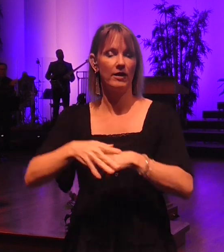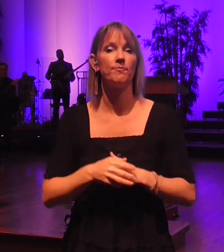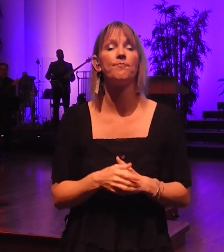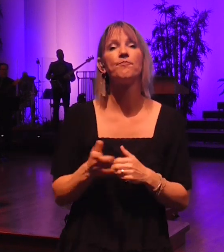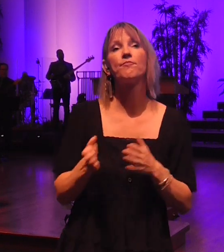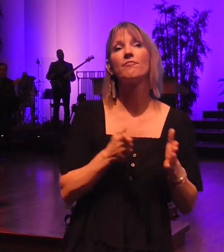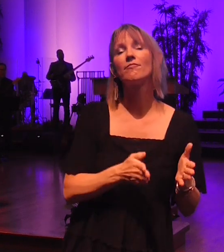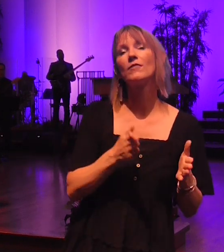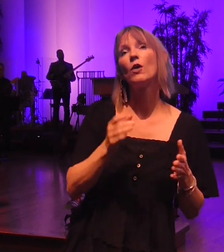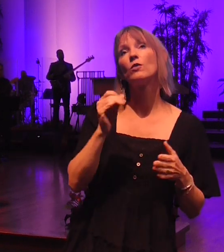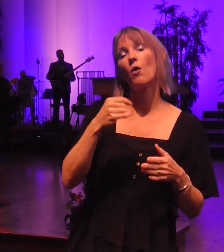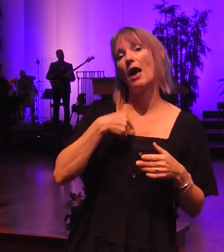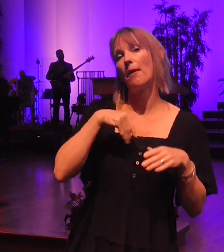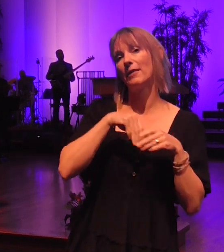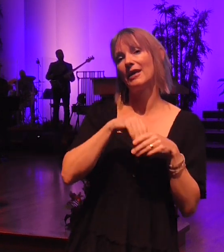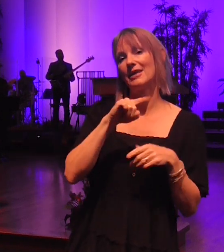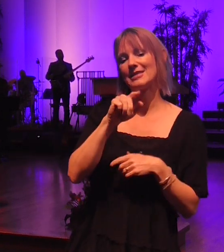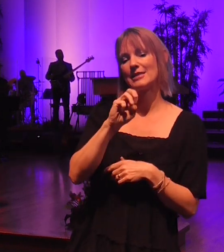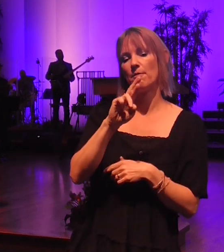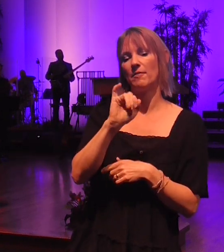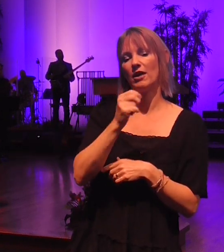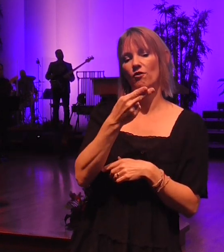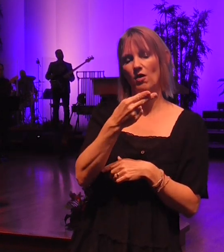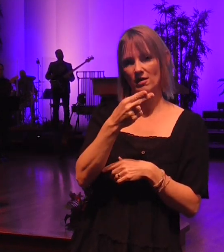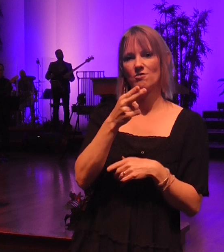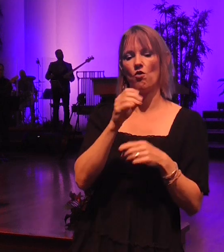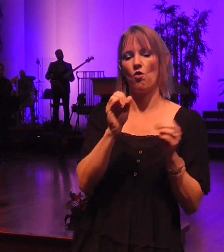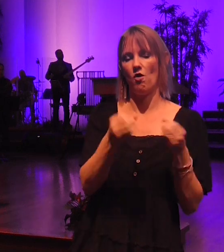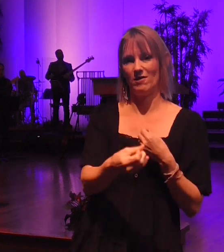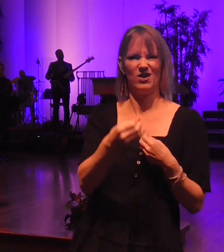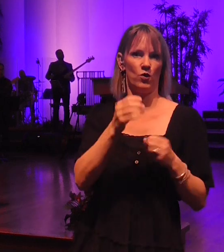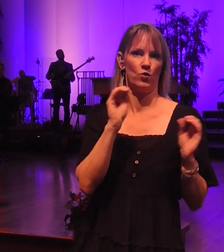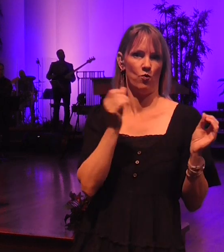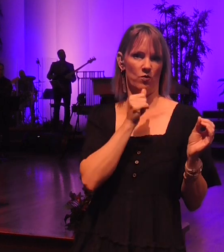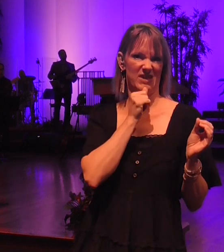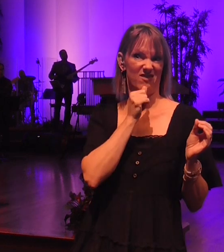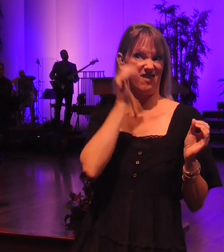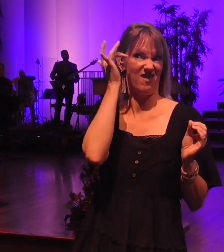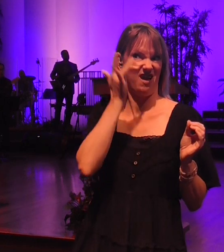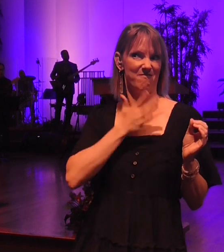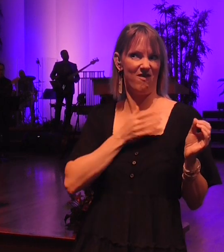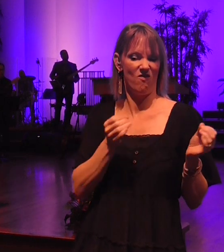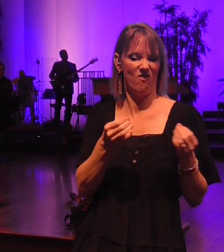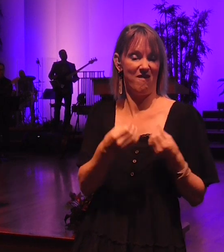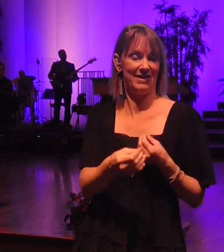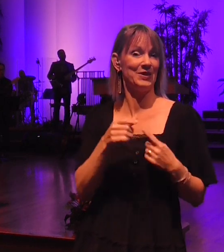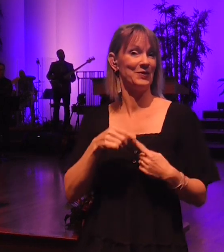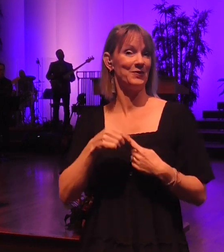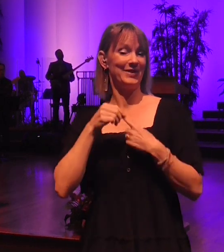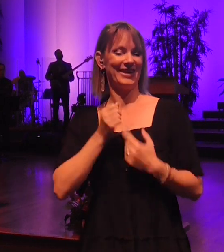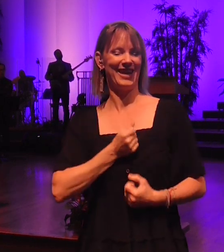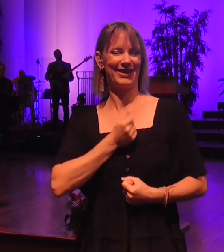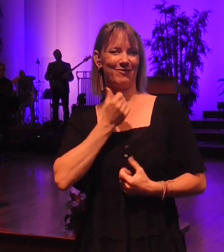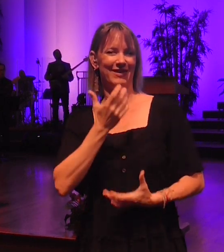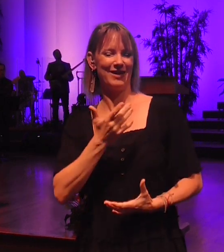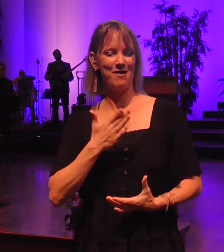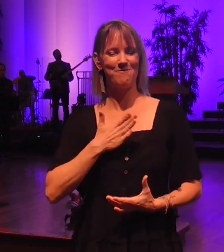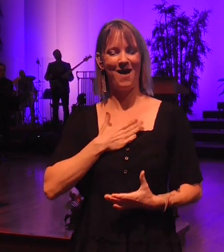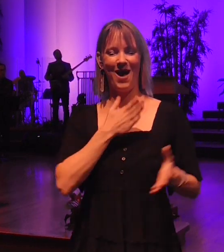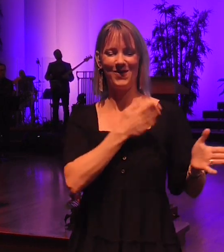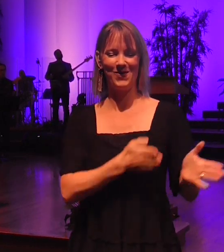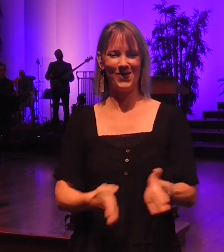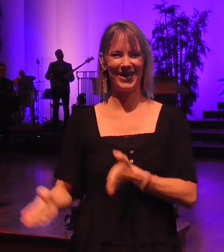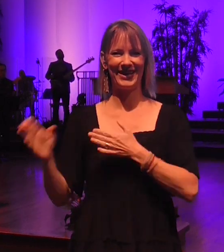So I'm in Zamira's office. Okay, that's no secret because my office is a unique expression of my organizational